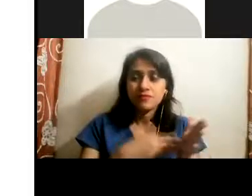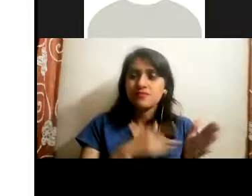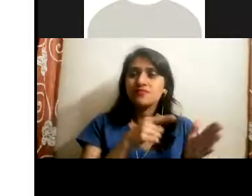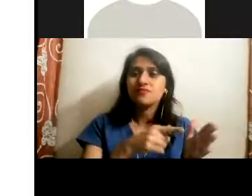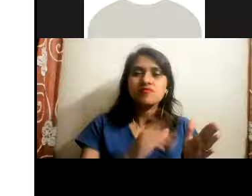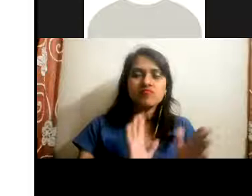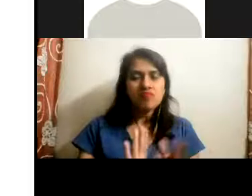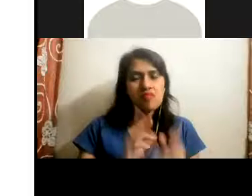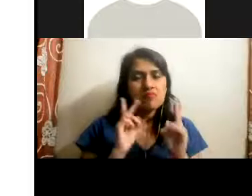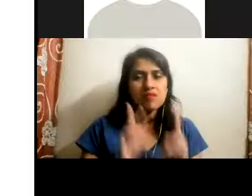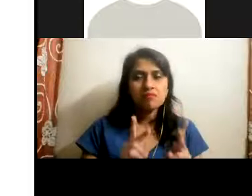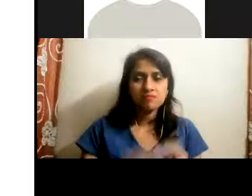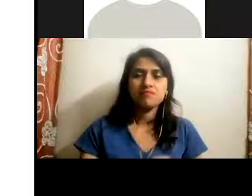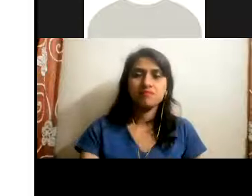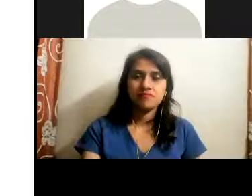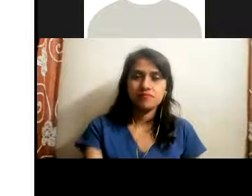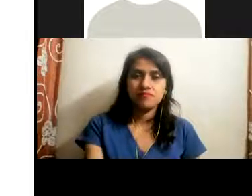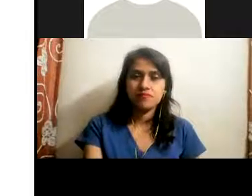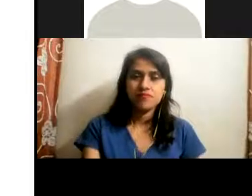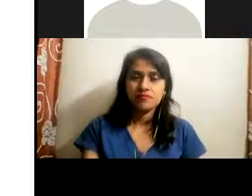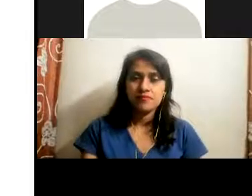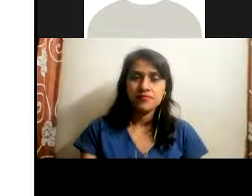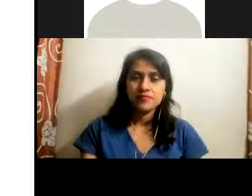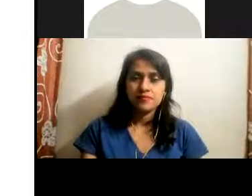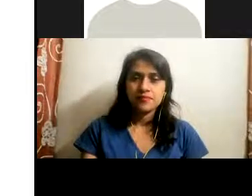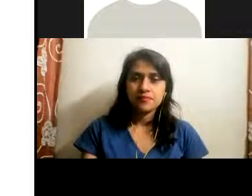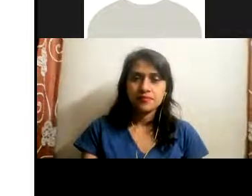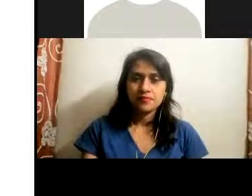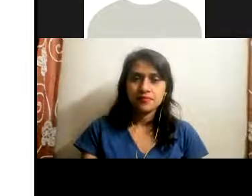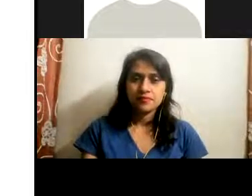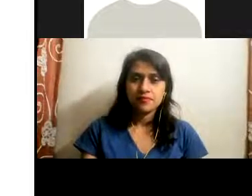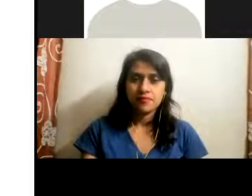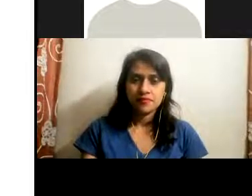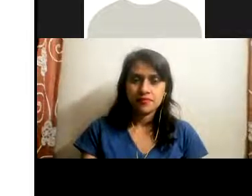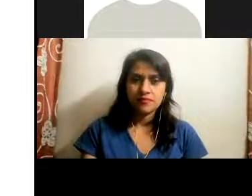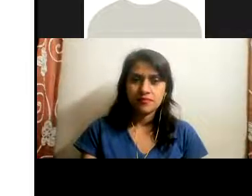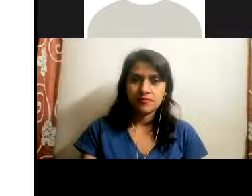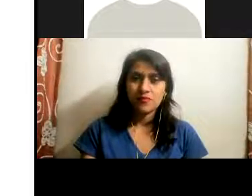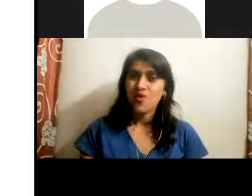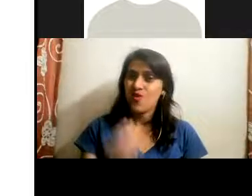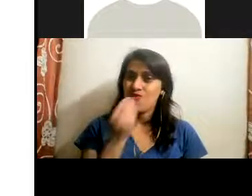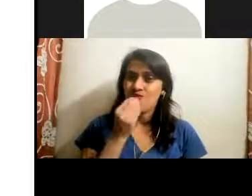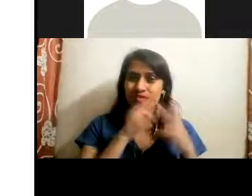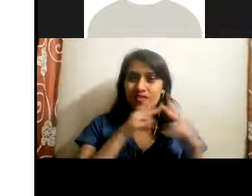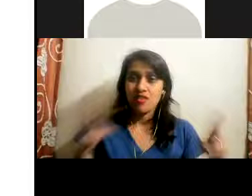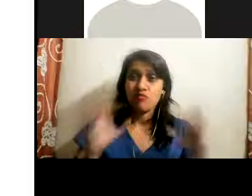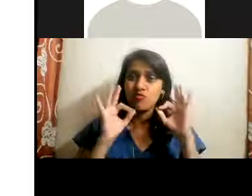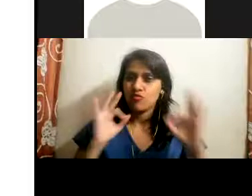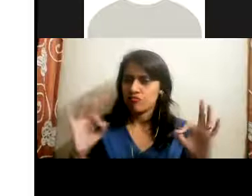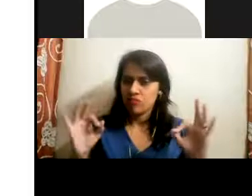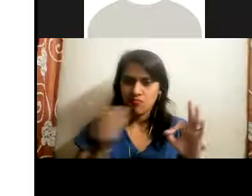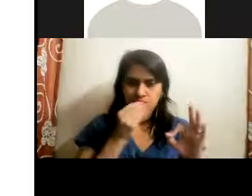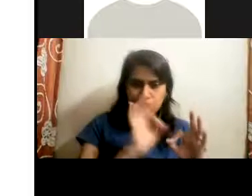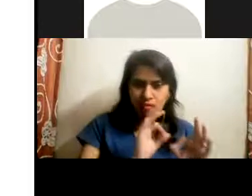system, by the health departments. And health components such as nutrition is very important for persons